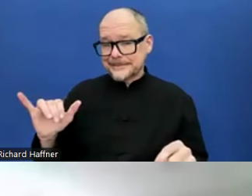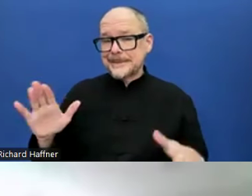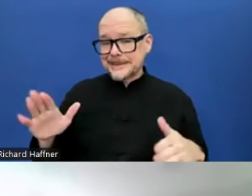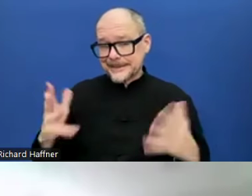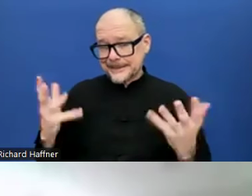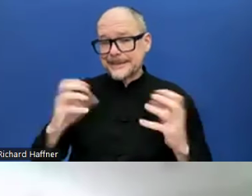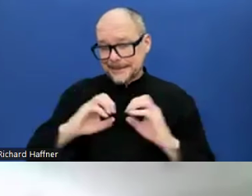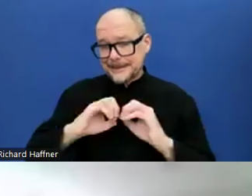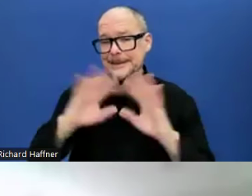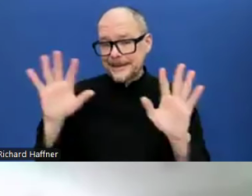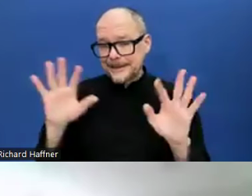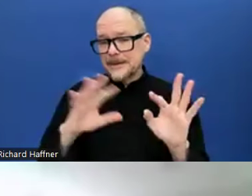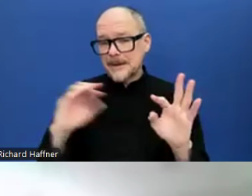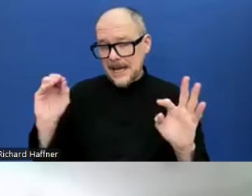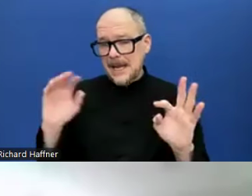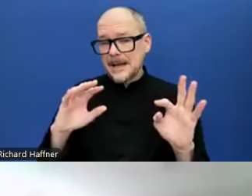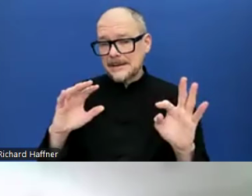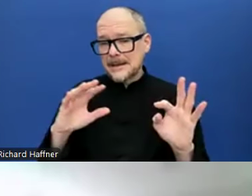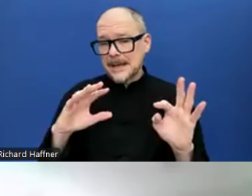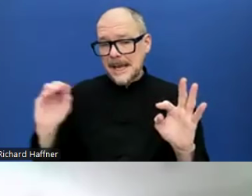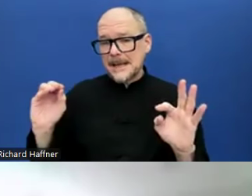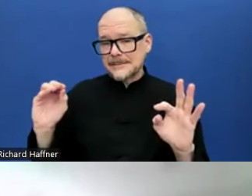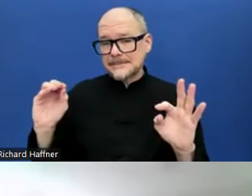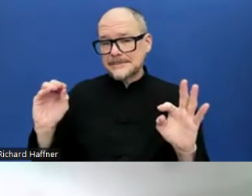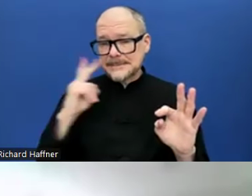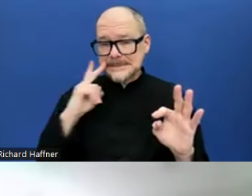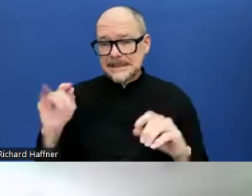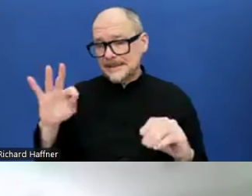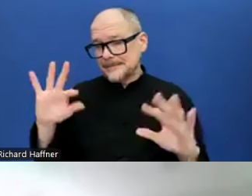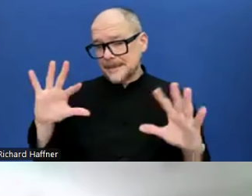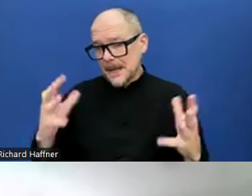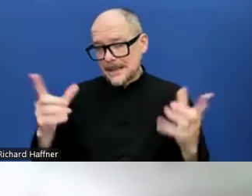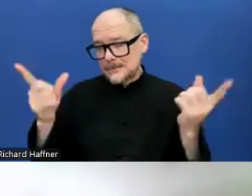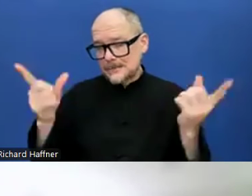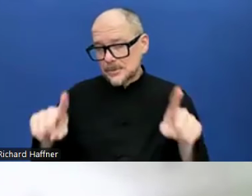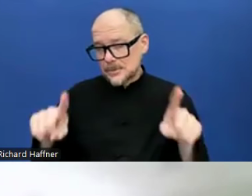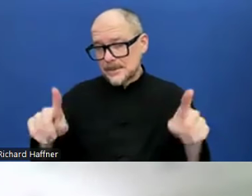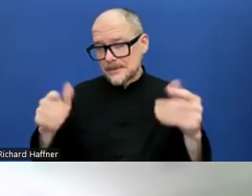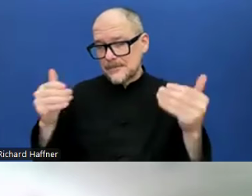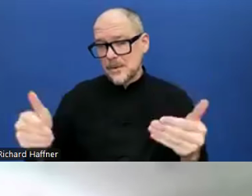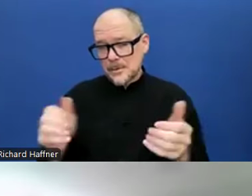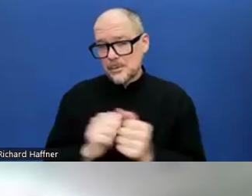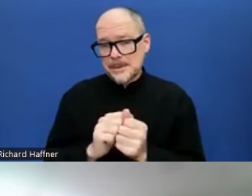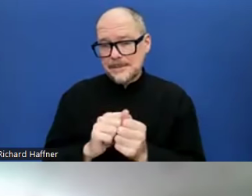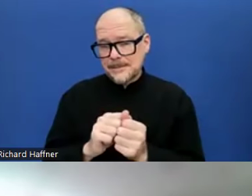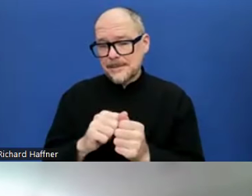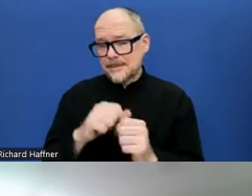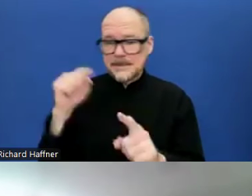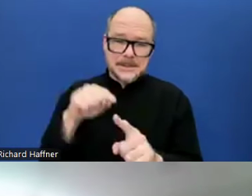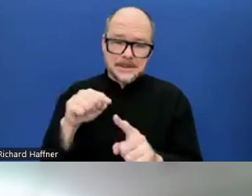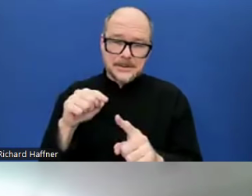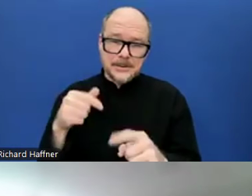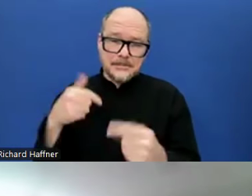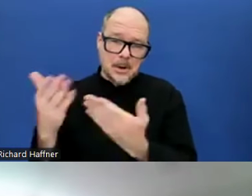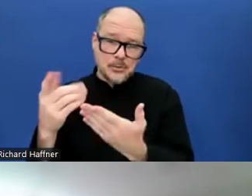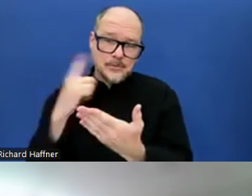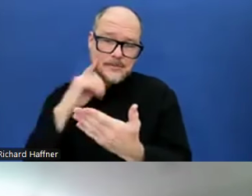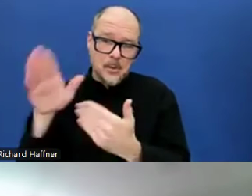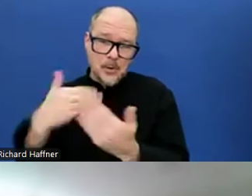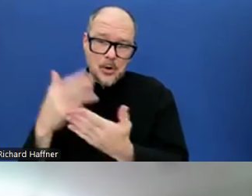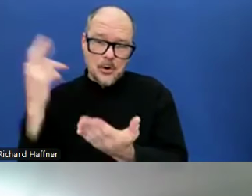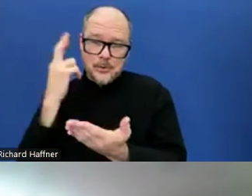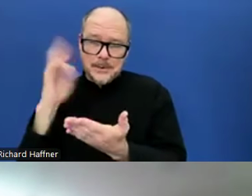and let's see if the body is in agreement to move forward with a particular motion. For all the reasons